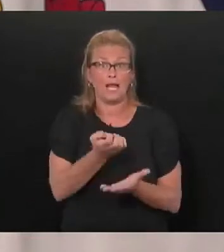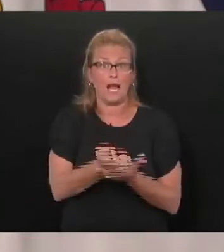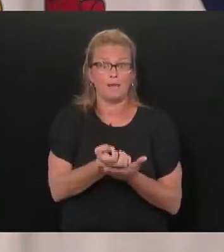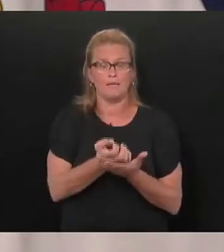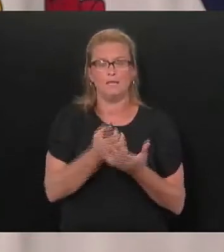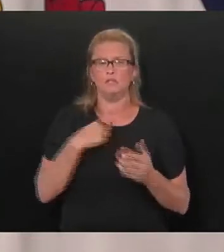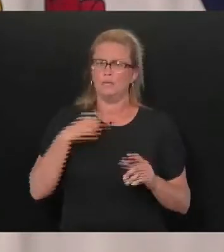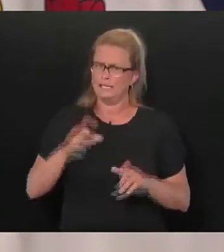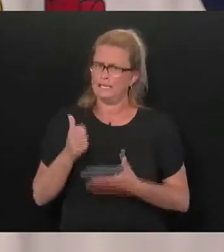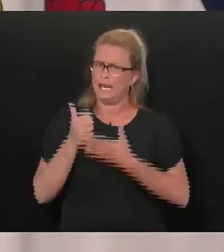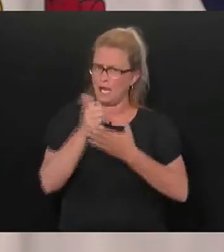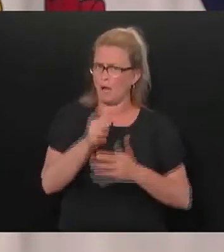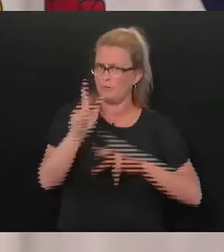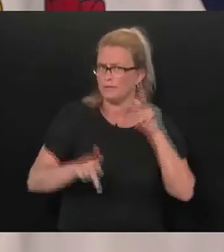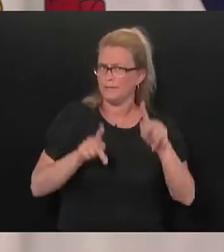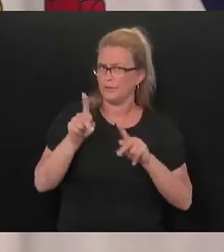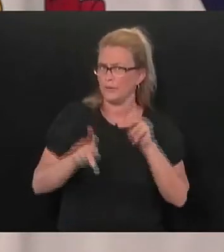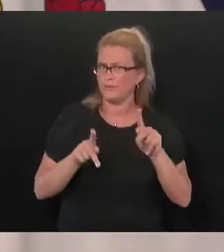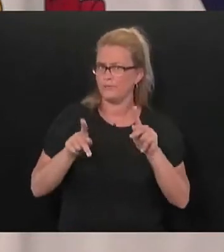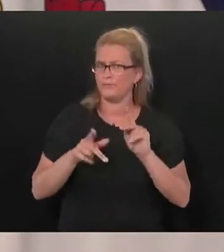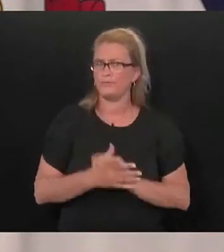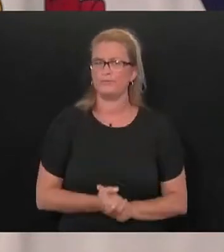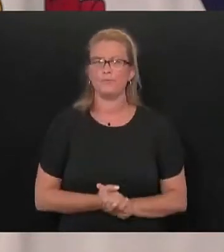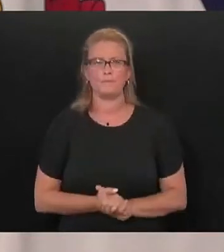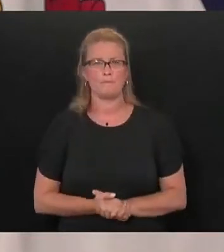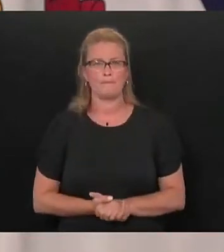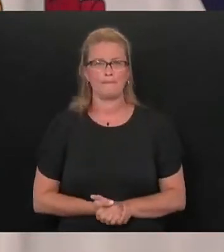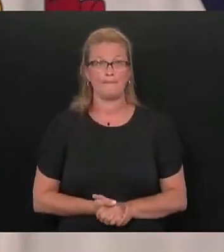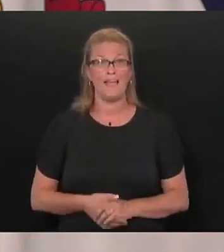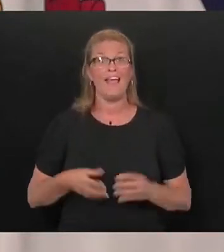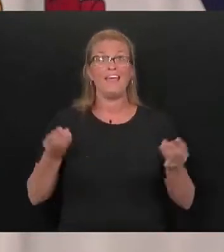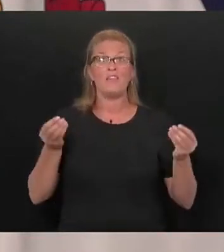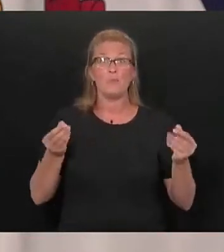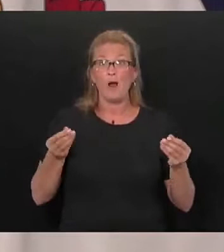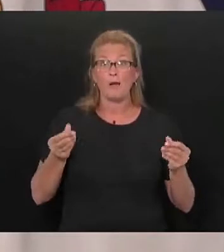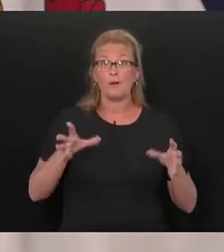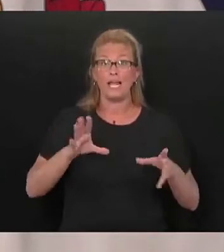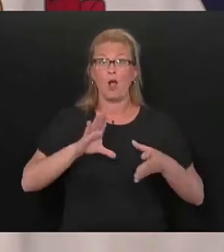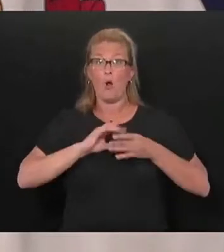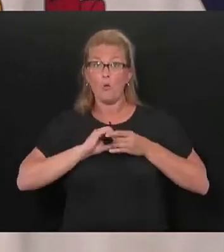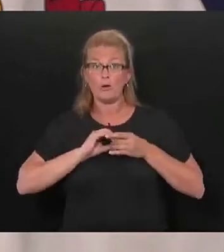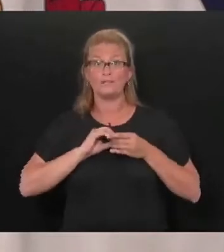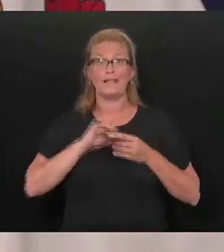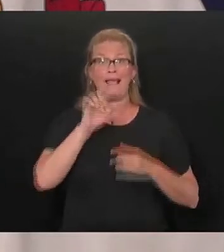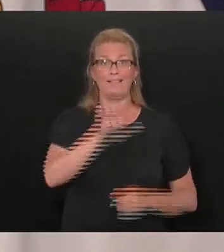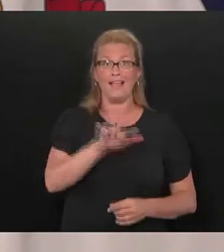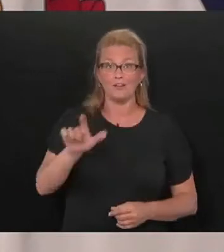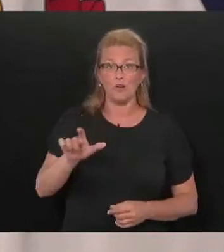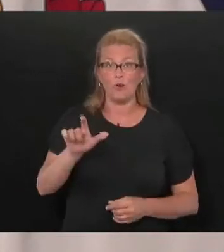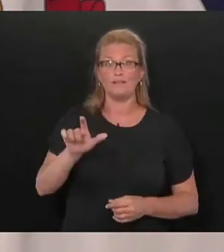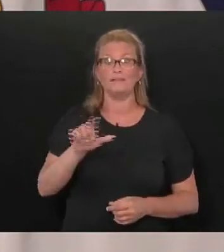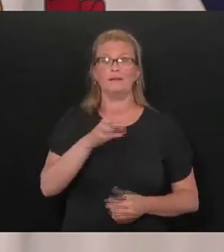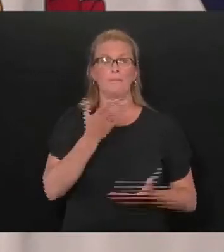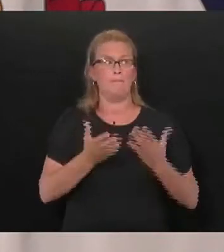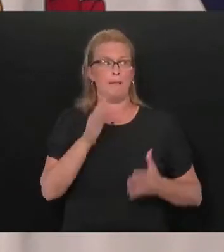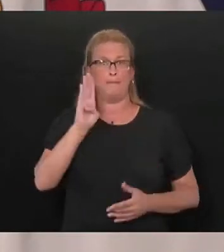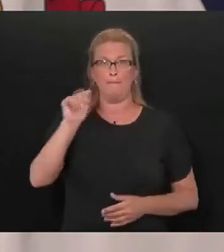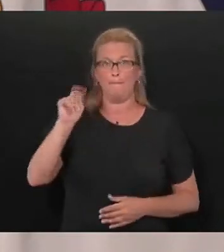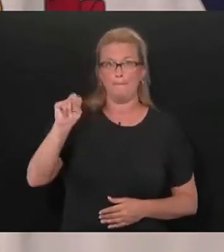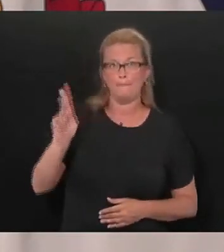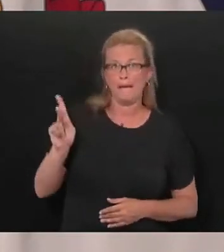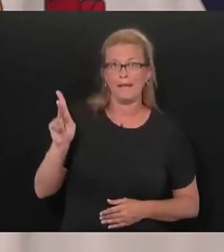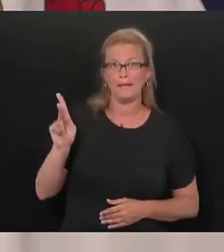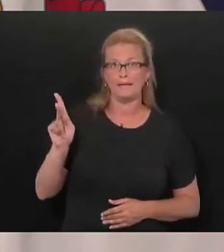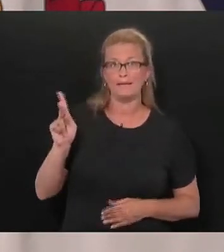these people. And so from the standpoint of our landowners and landlords around, and maybe our